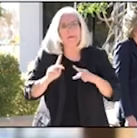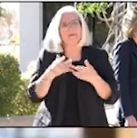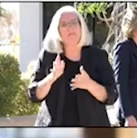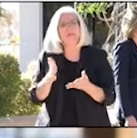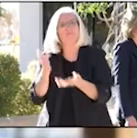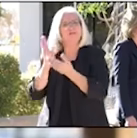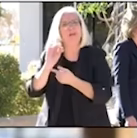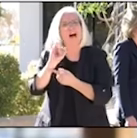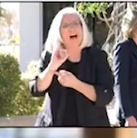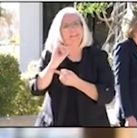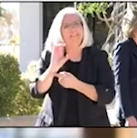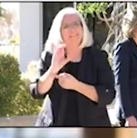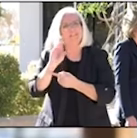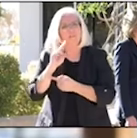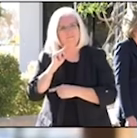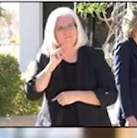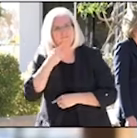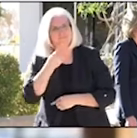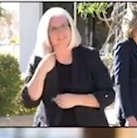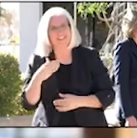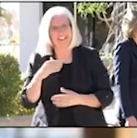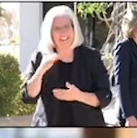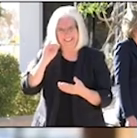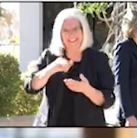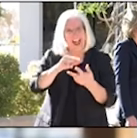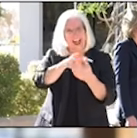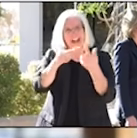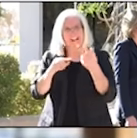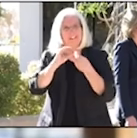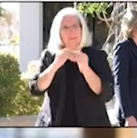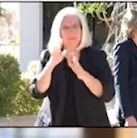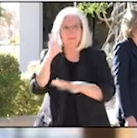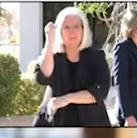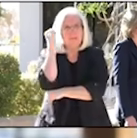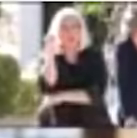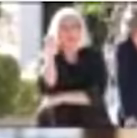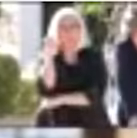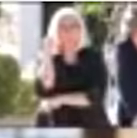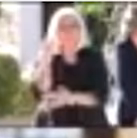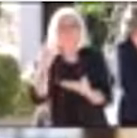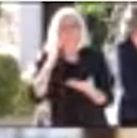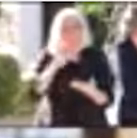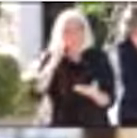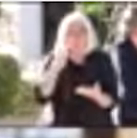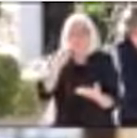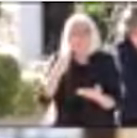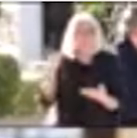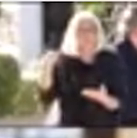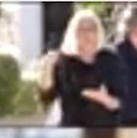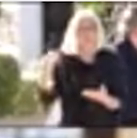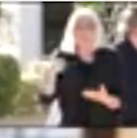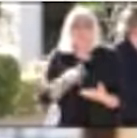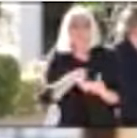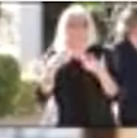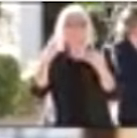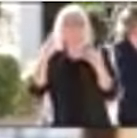Again, record number of hospitalizations. These are not records that we want to have here in Santa Clara